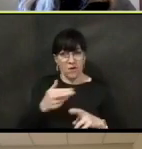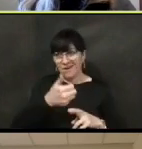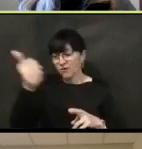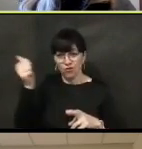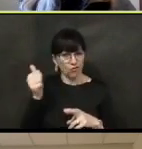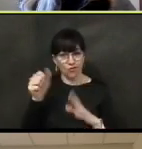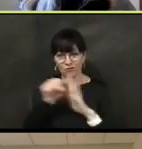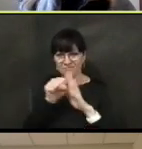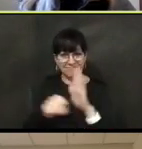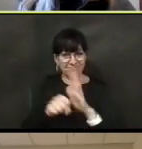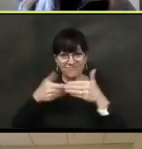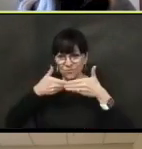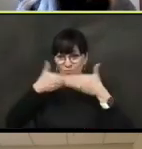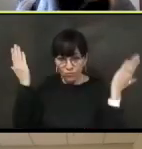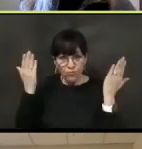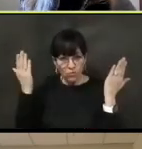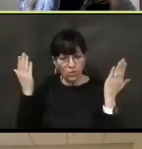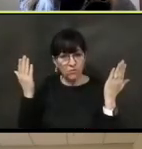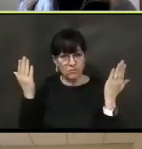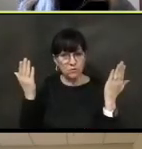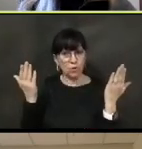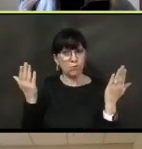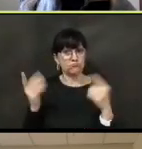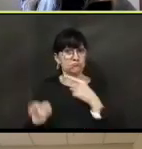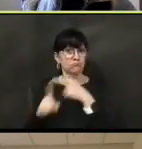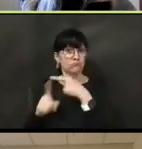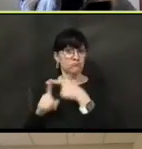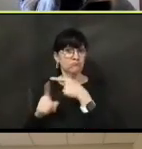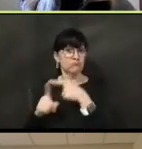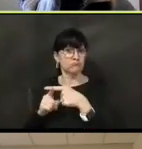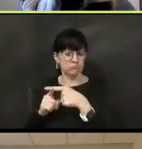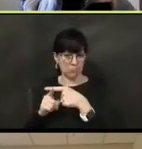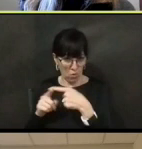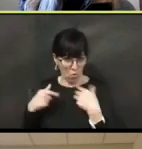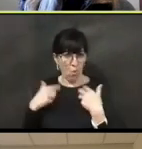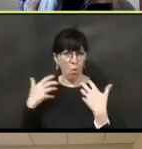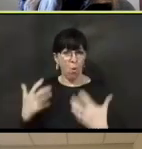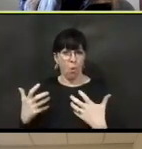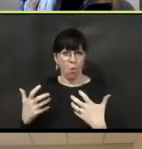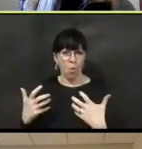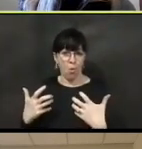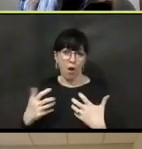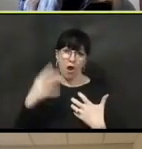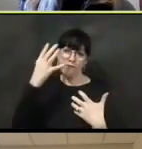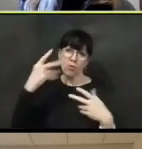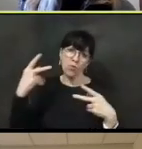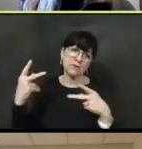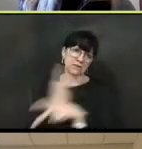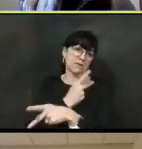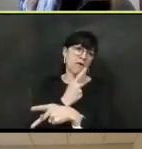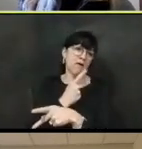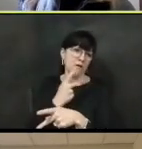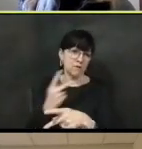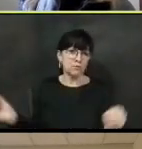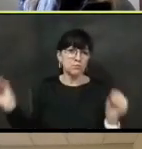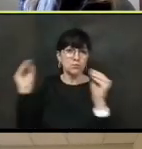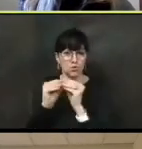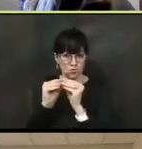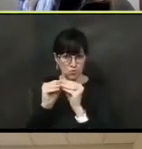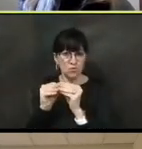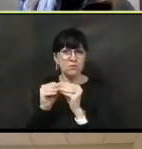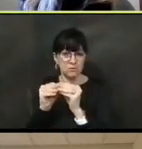really looking to ramp up at least 3 times, if not 4 times more, the testing that